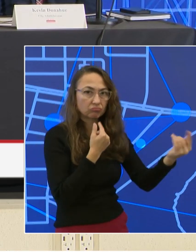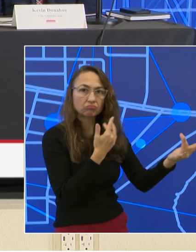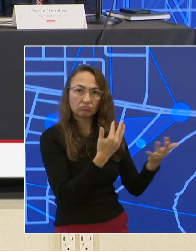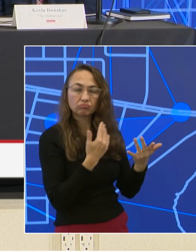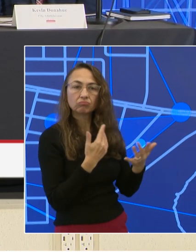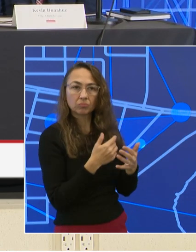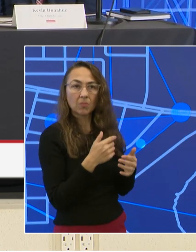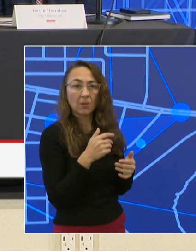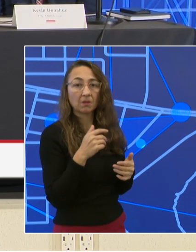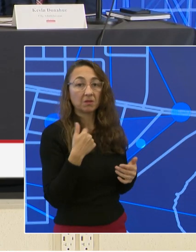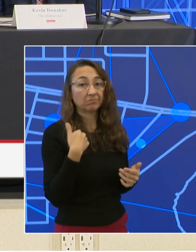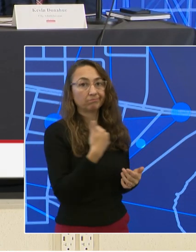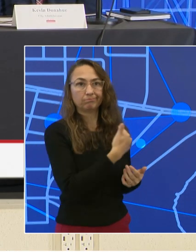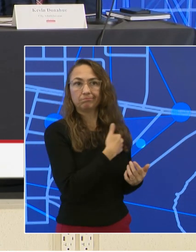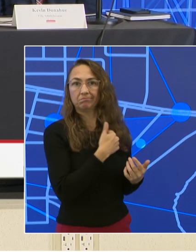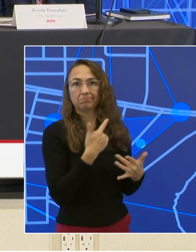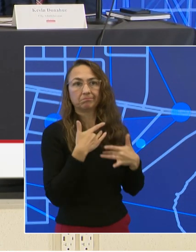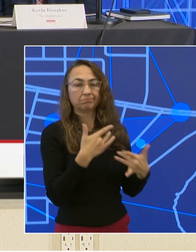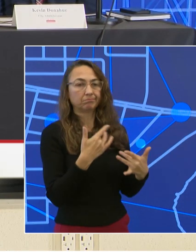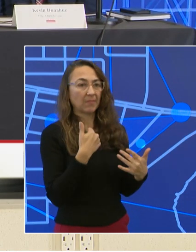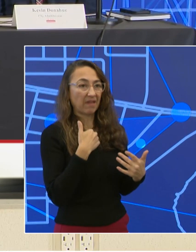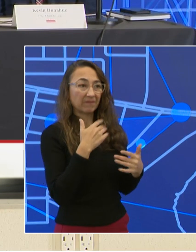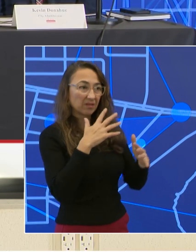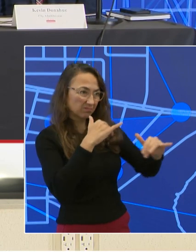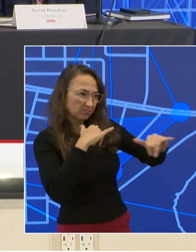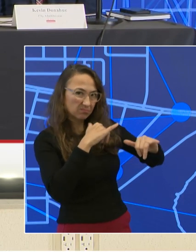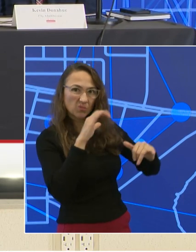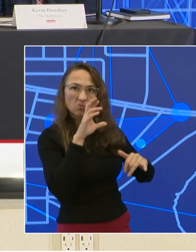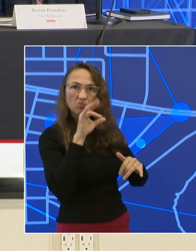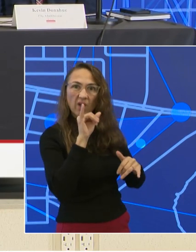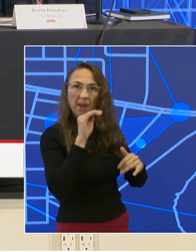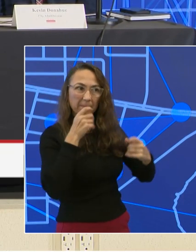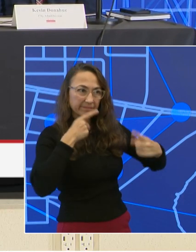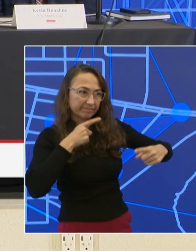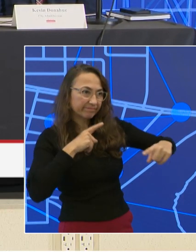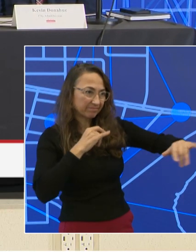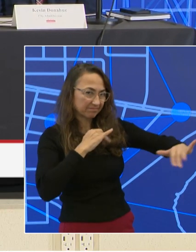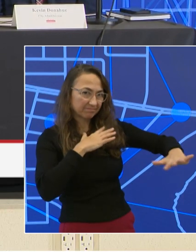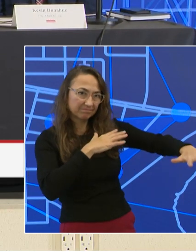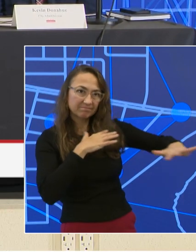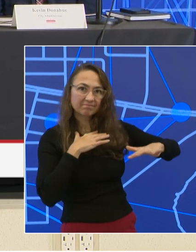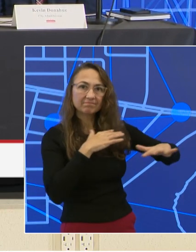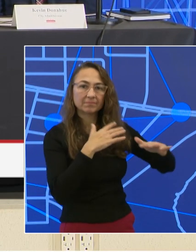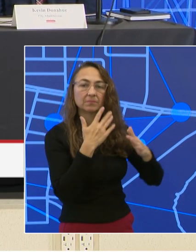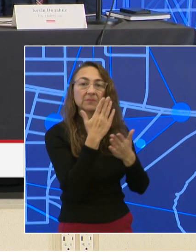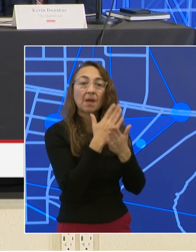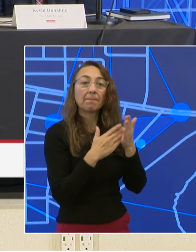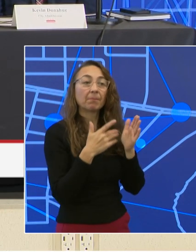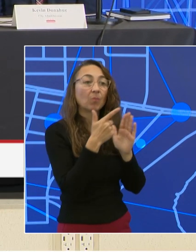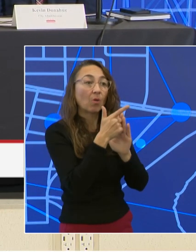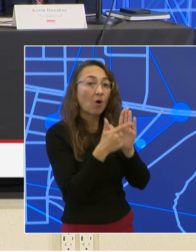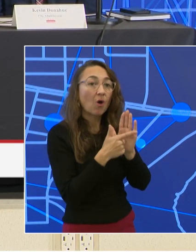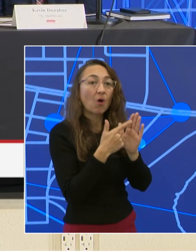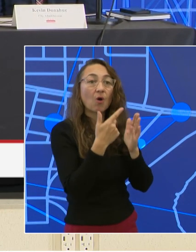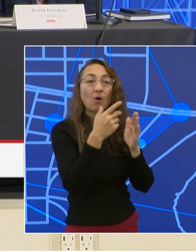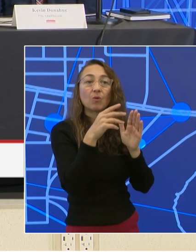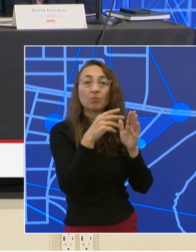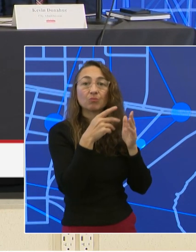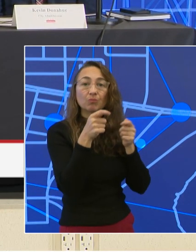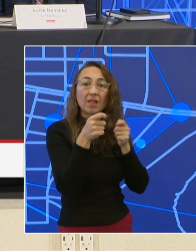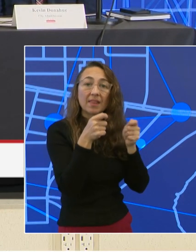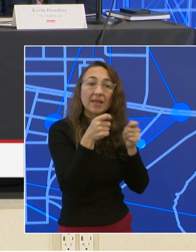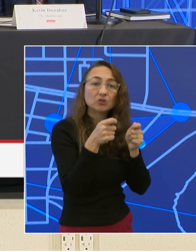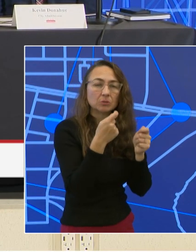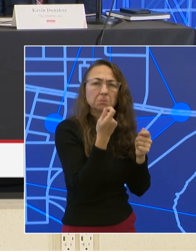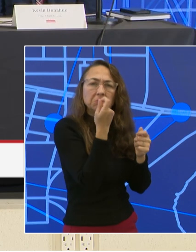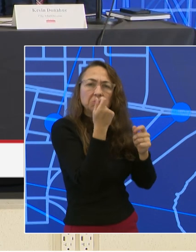right? Laws and rules and regulations and certain jurisdictional boundaries are sometimes different than here in the District of Columbia. So I